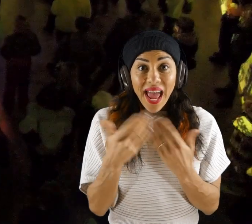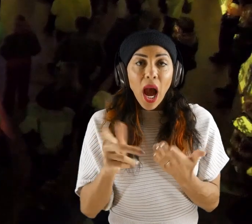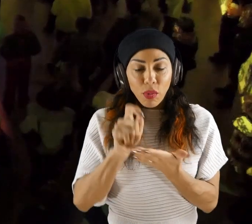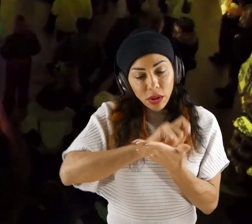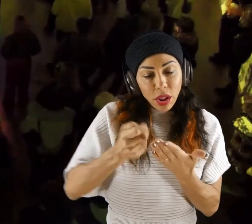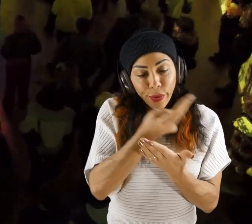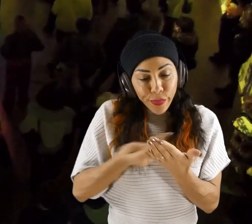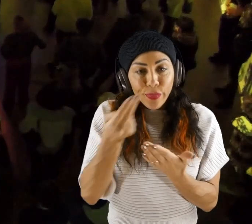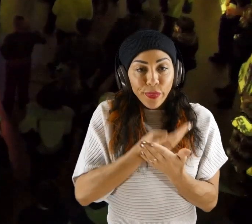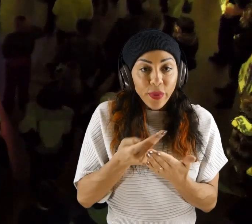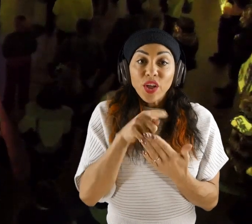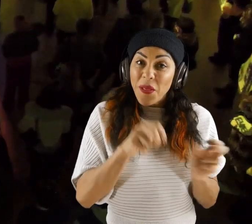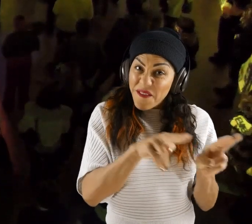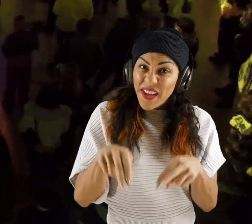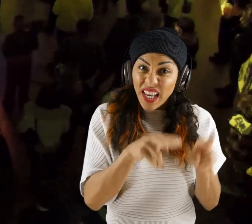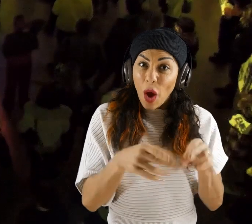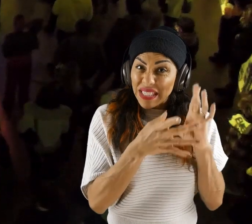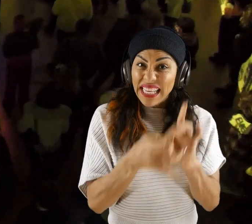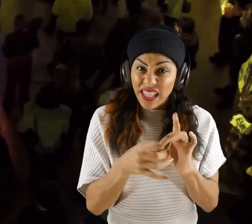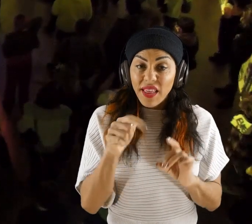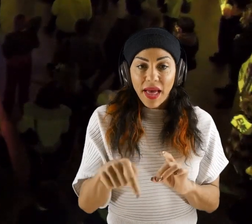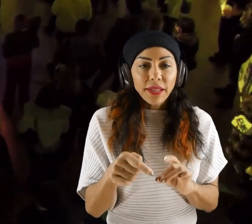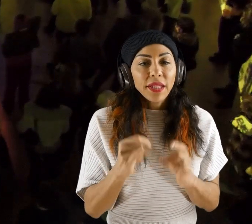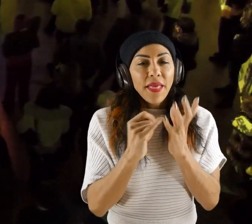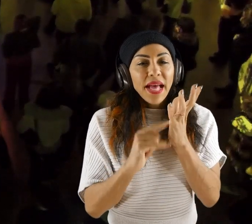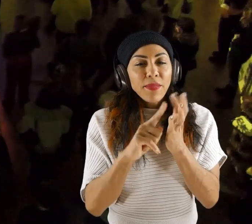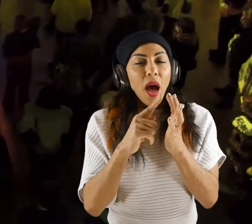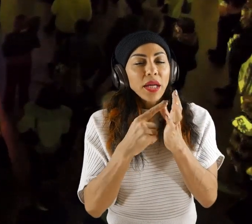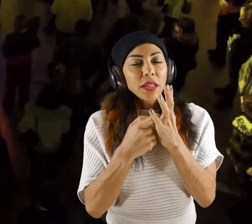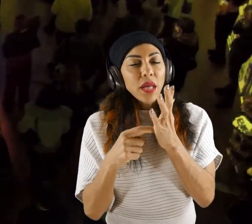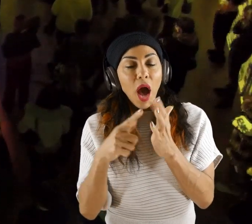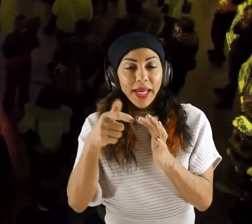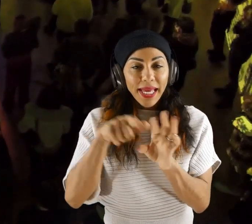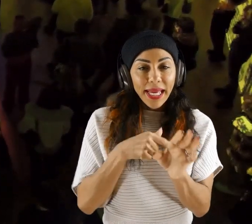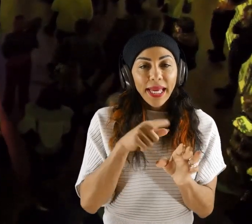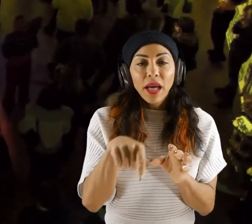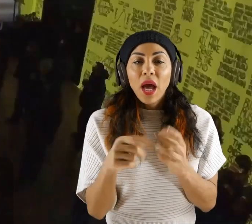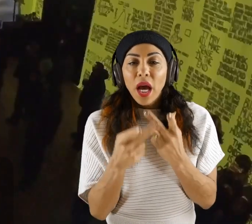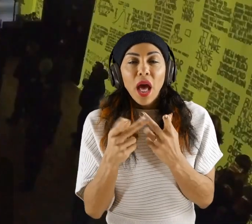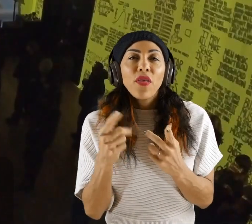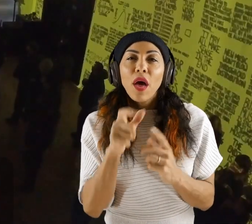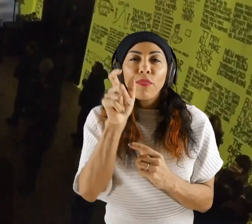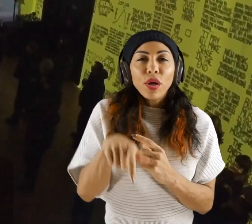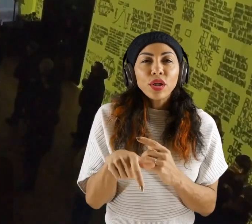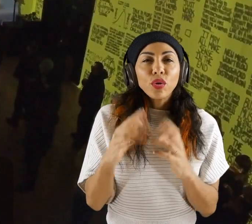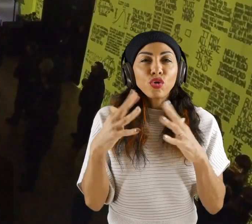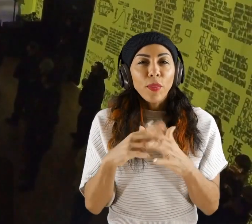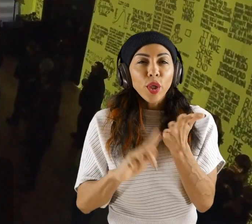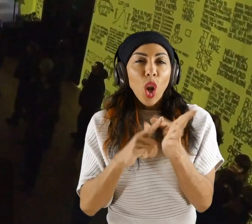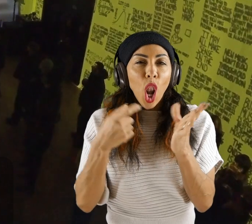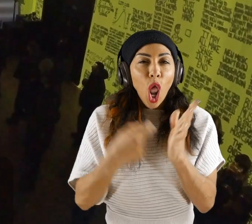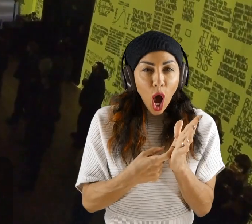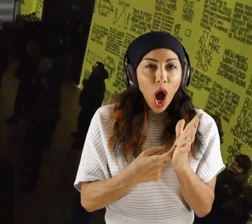that. So there's one by Starkey in the corner, another guy called W. Law, I think that's how you pronounce his name. And